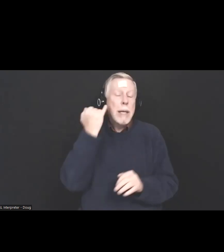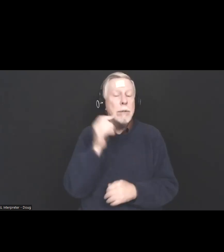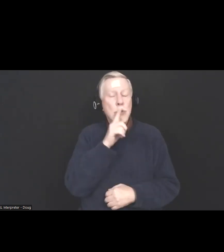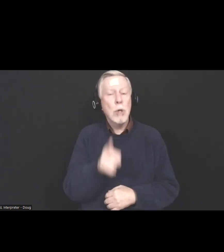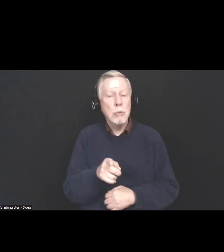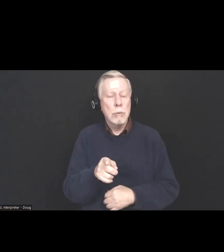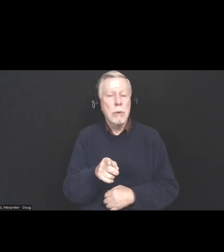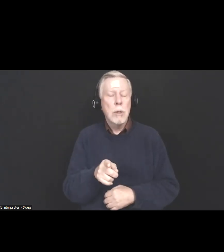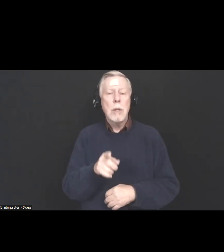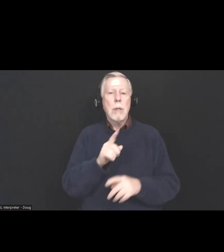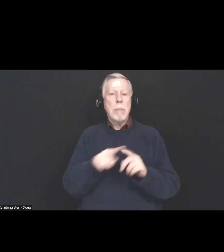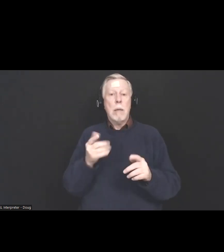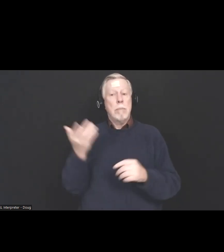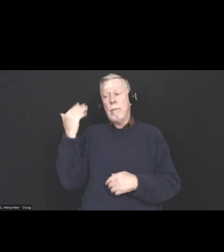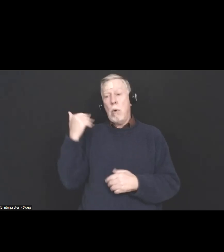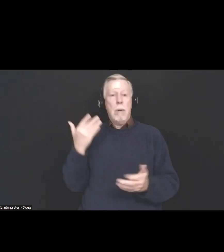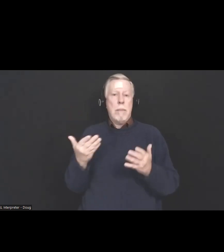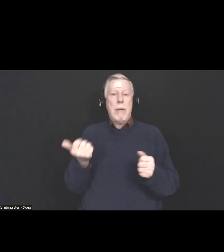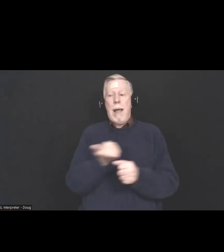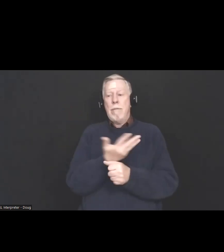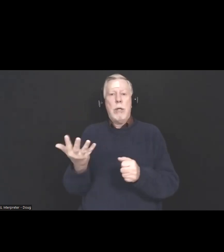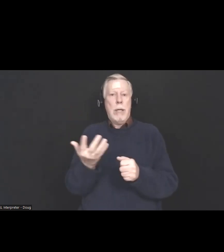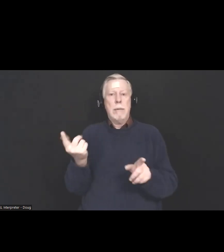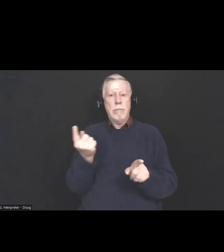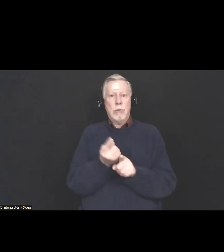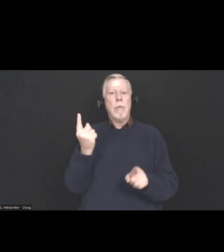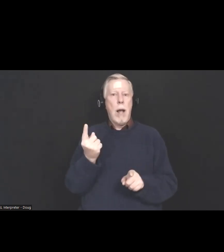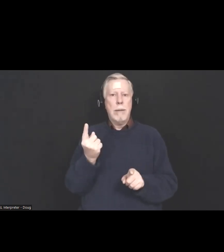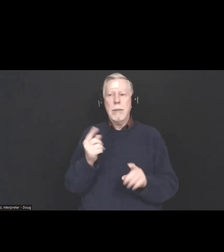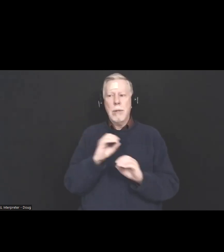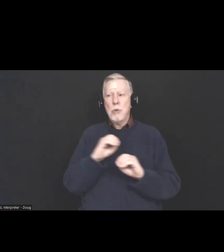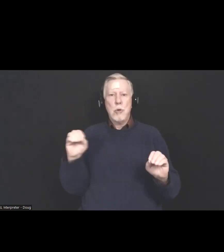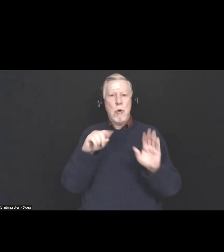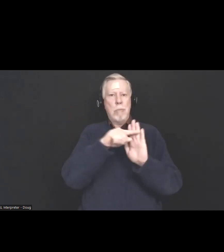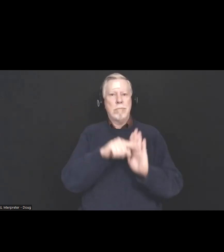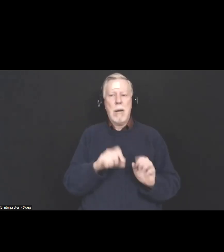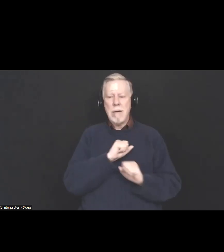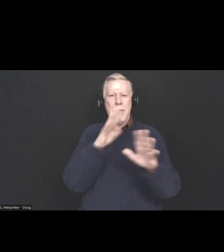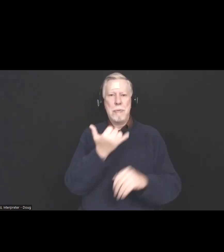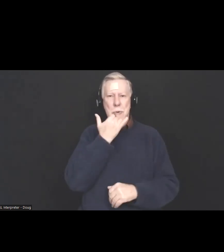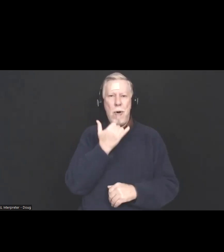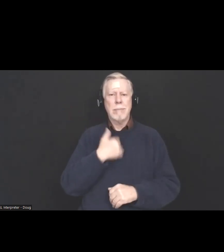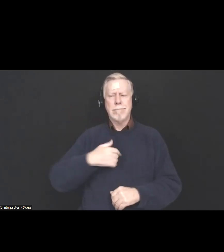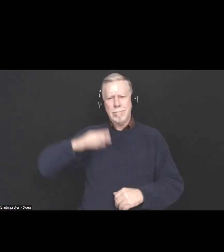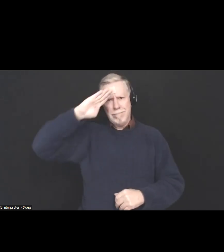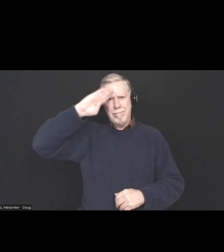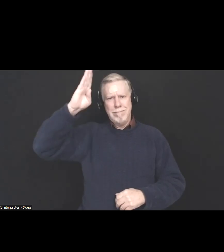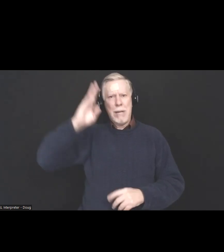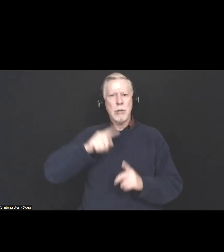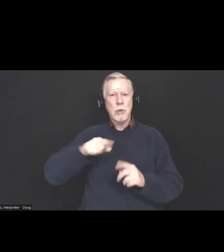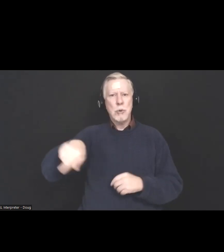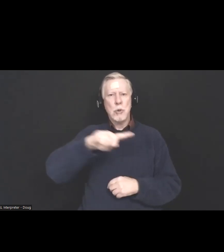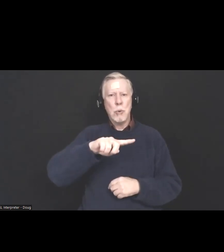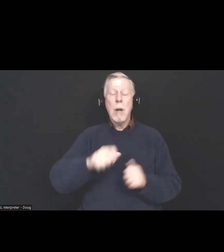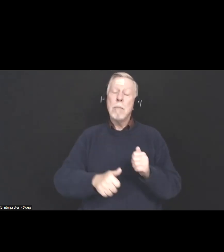may have done everything right and you got no culpability for anything you get wrong. I salute you. But for most of us mortal humans, we